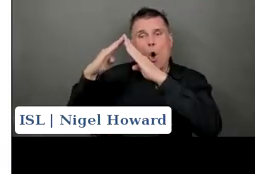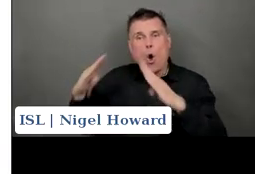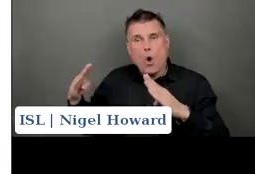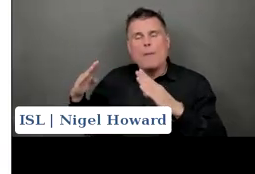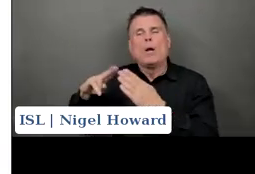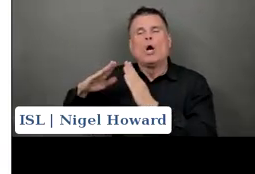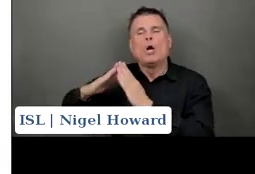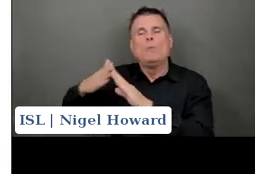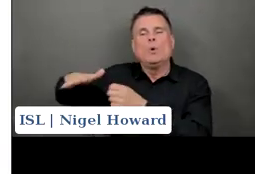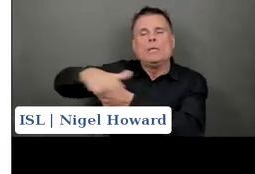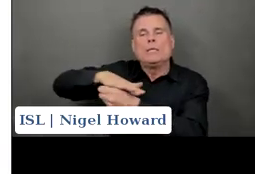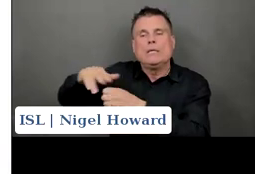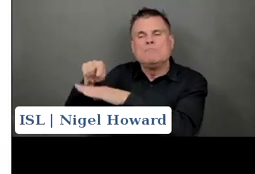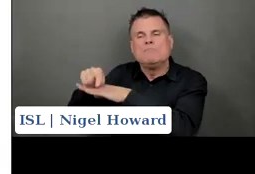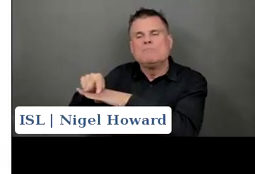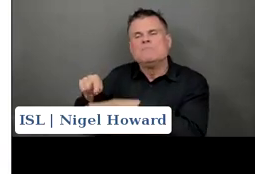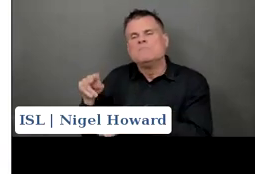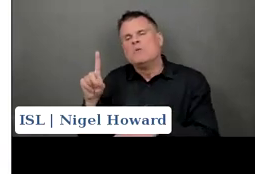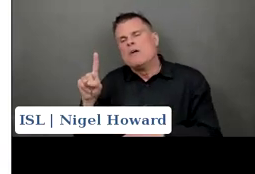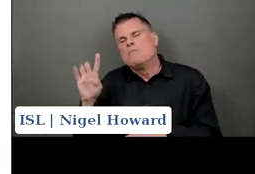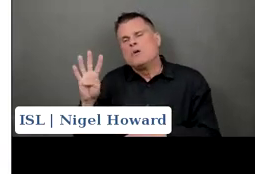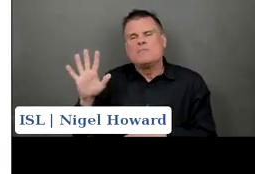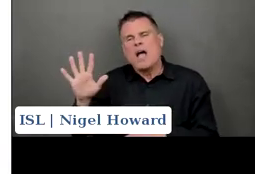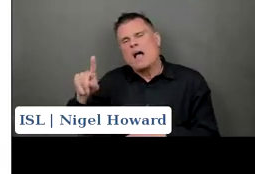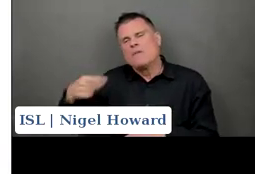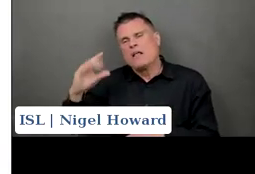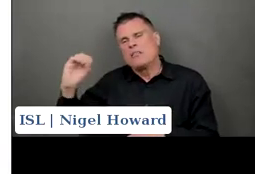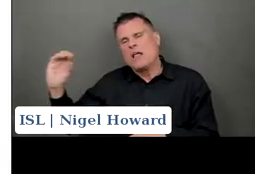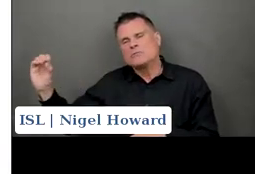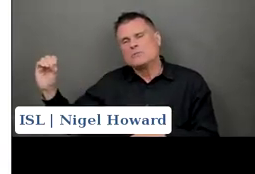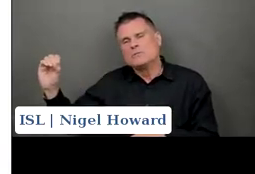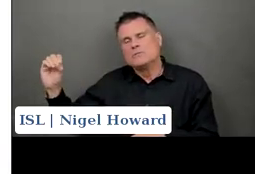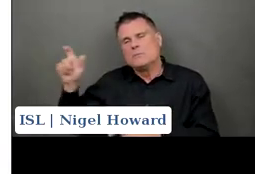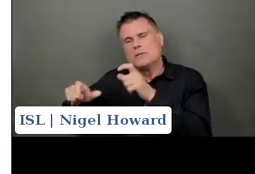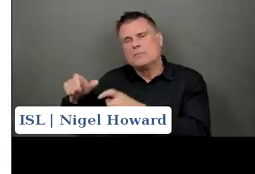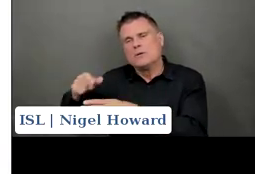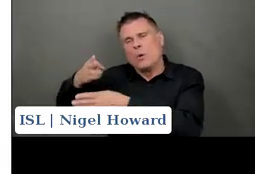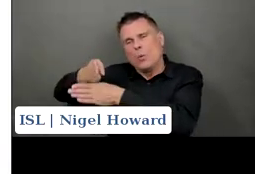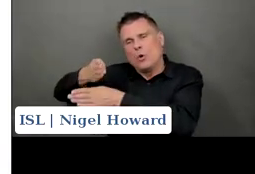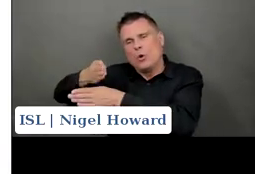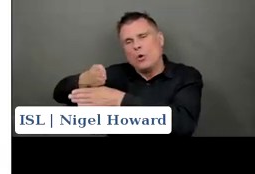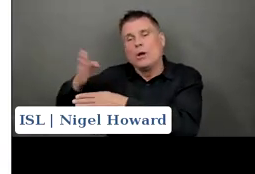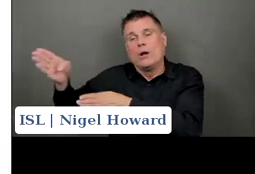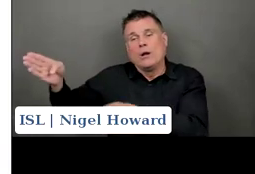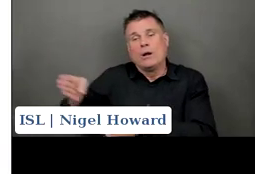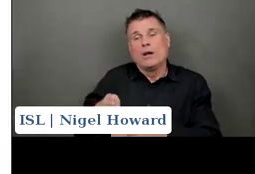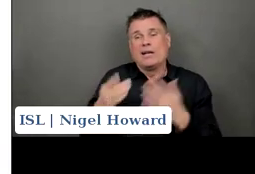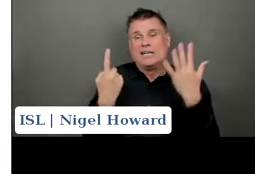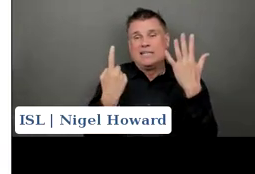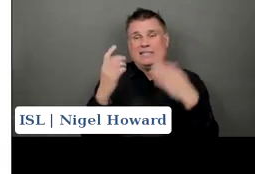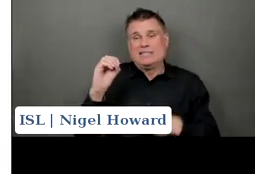people working through the program in the home and community-based care, about 60,000 early childhood development, and